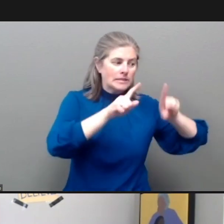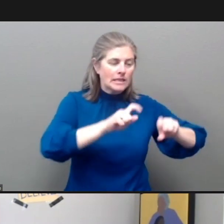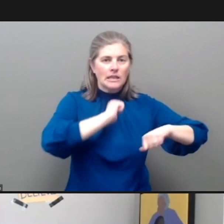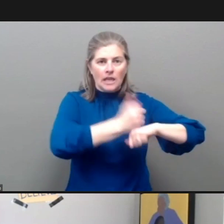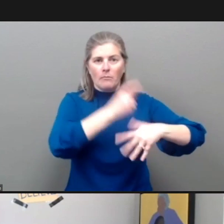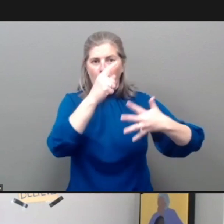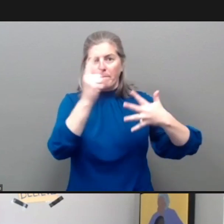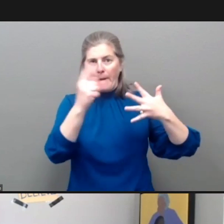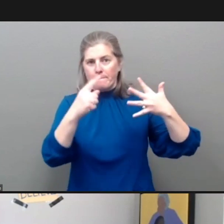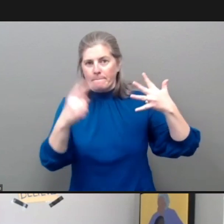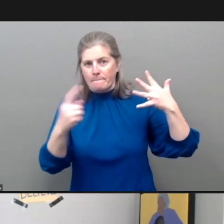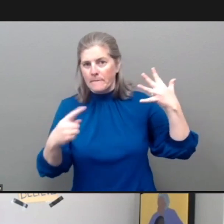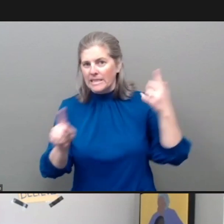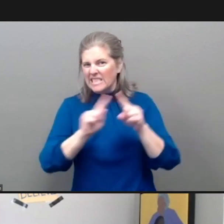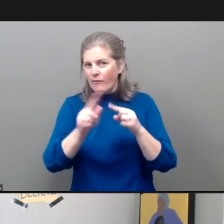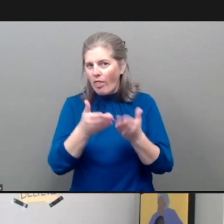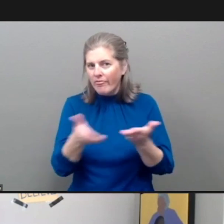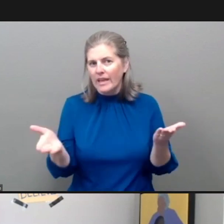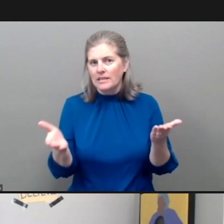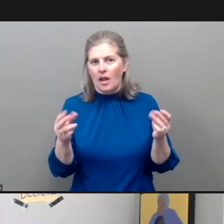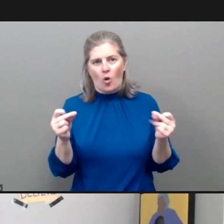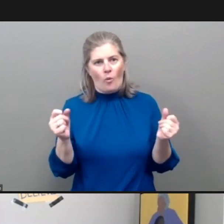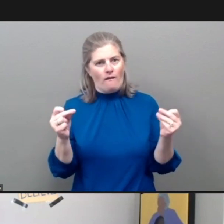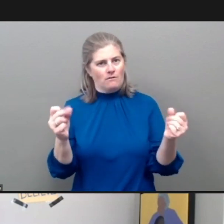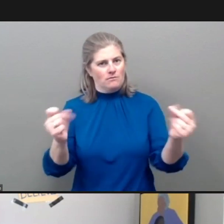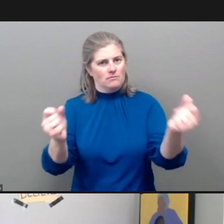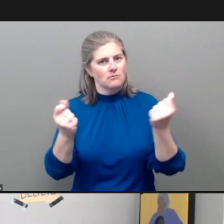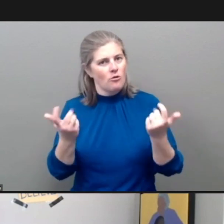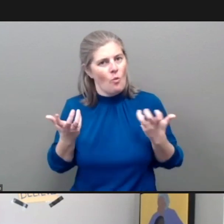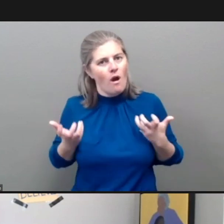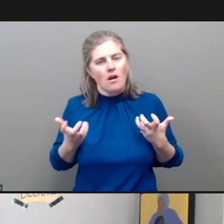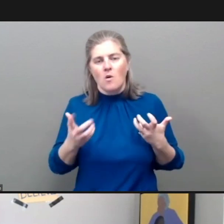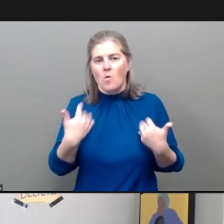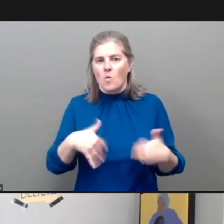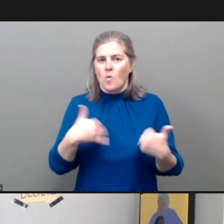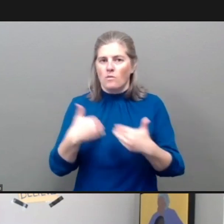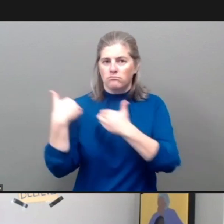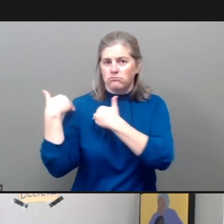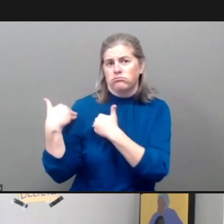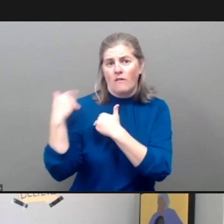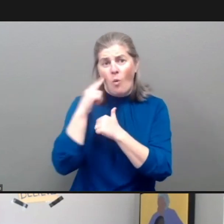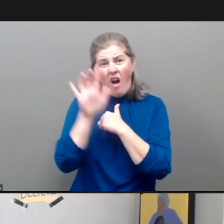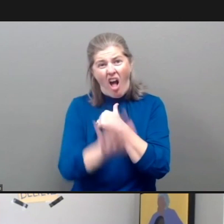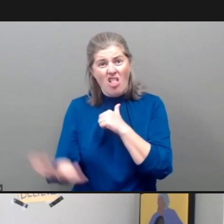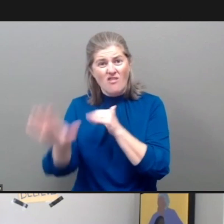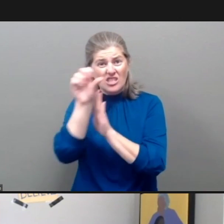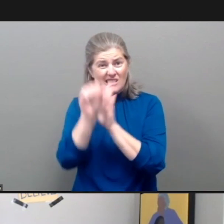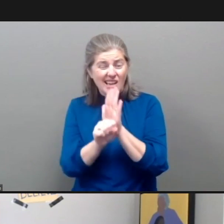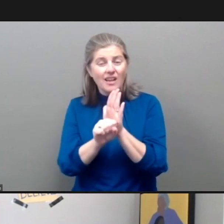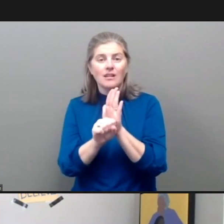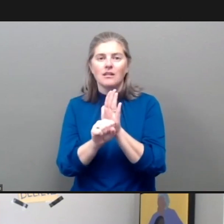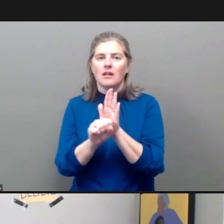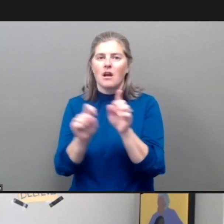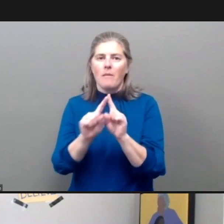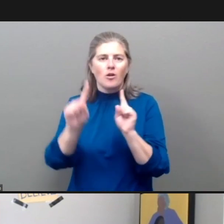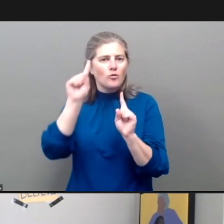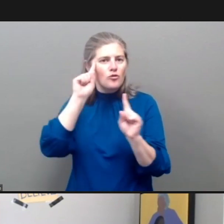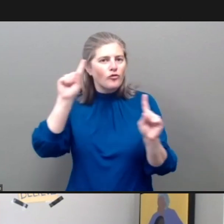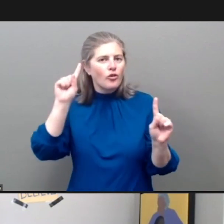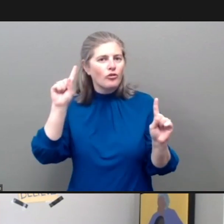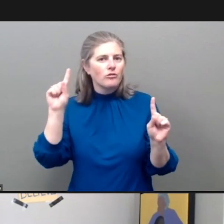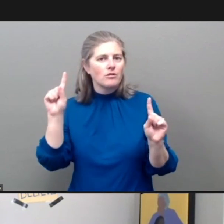things as quickly as we can. It's a big job to do the whole state. But as you heard already, I